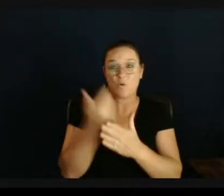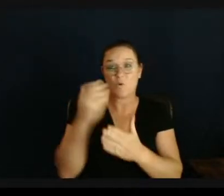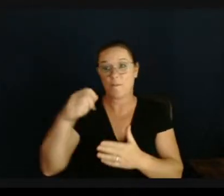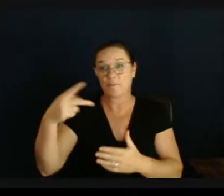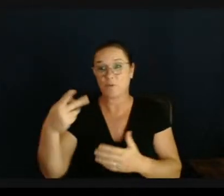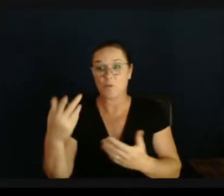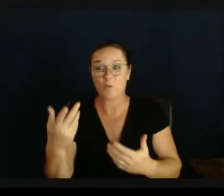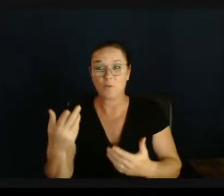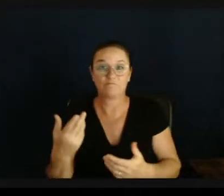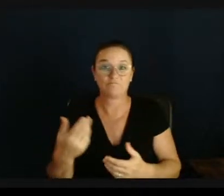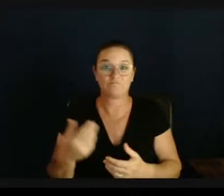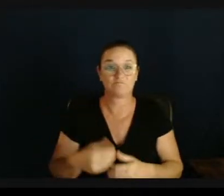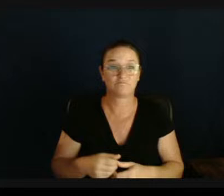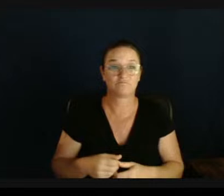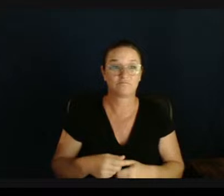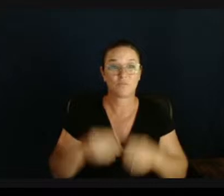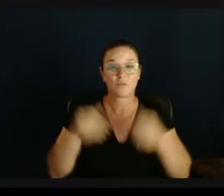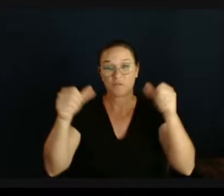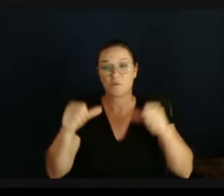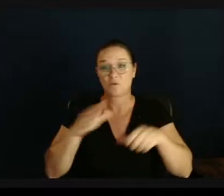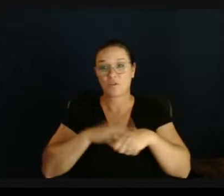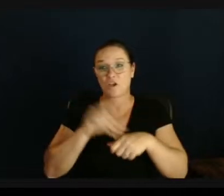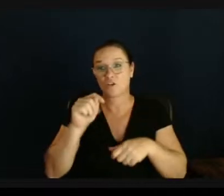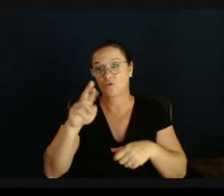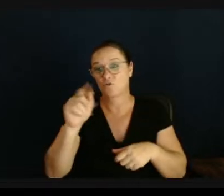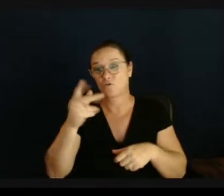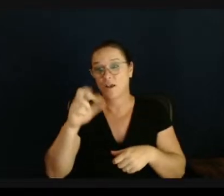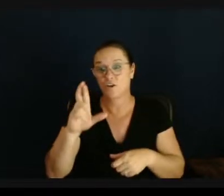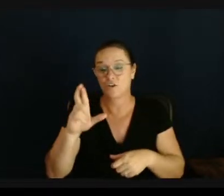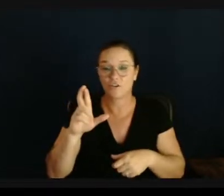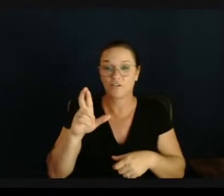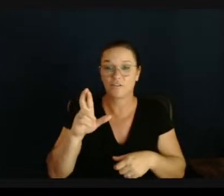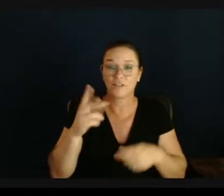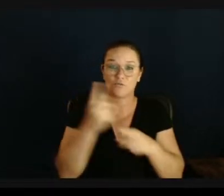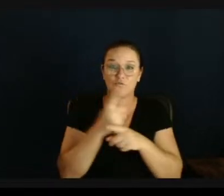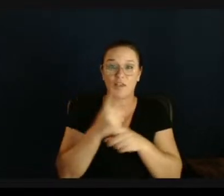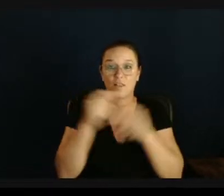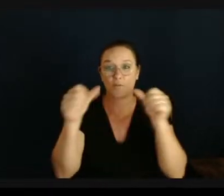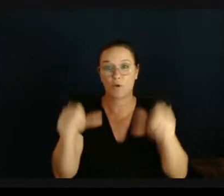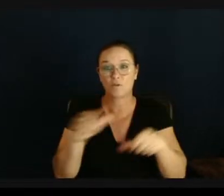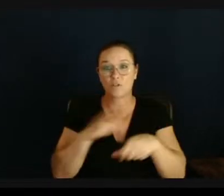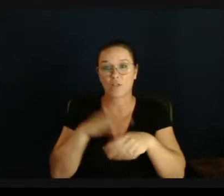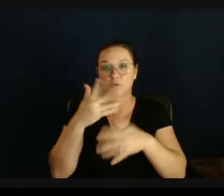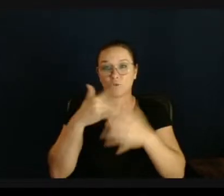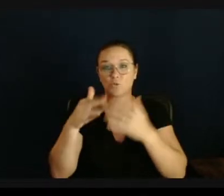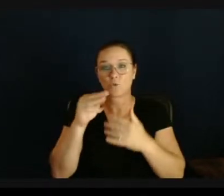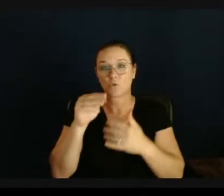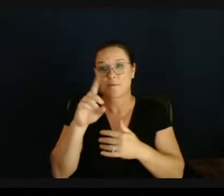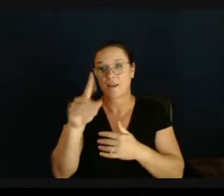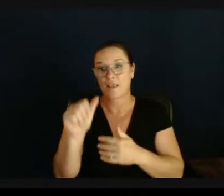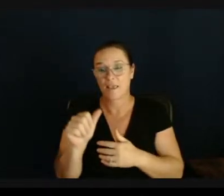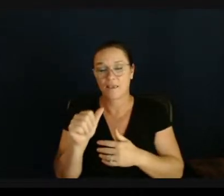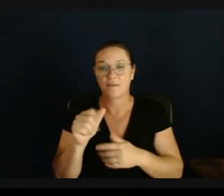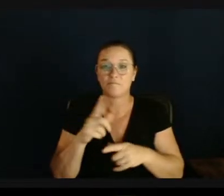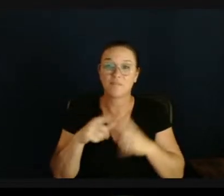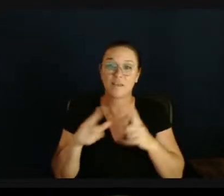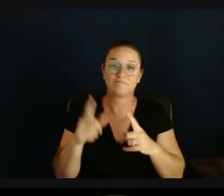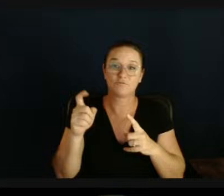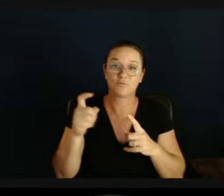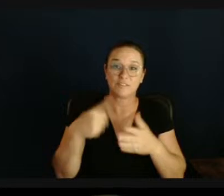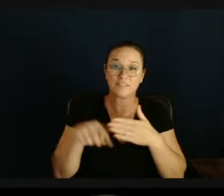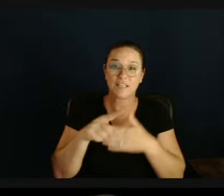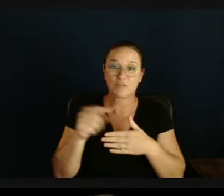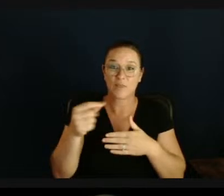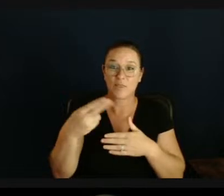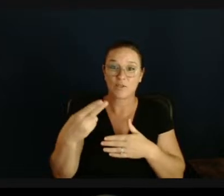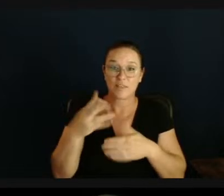a post on Tracker, and you can look for a post on all of our socials. But besides that, next week Thursday, 5 p.m.